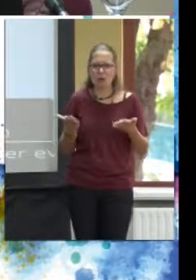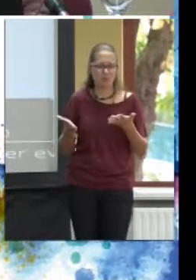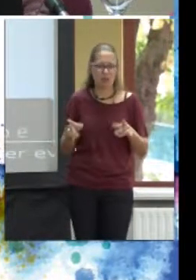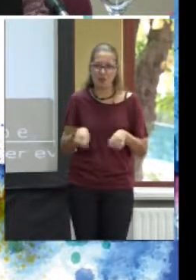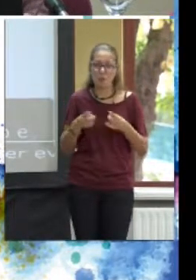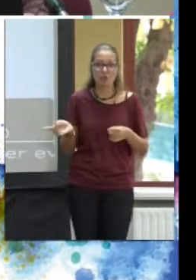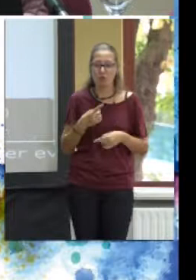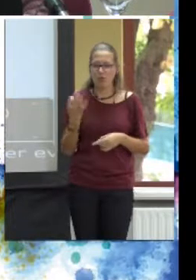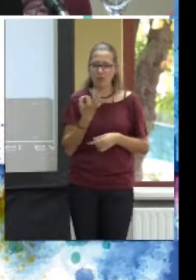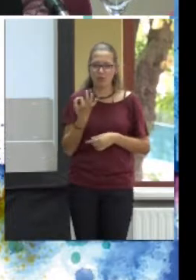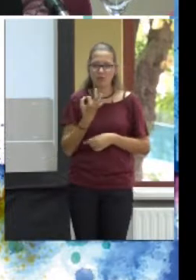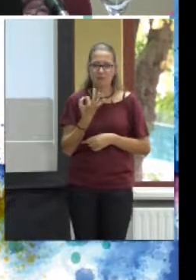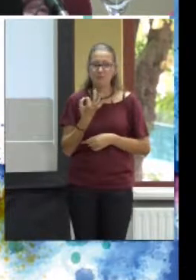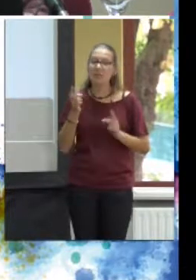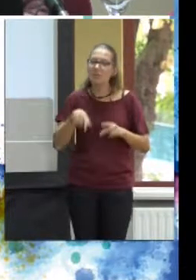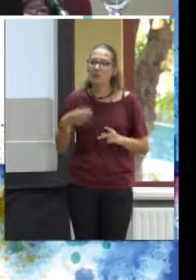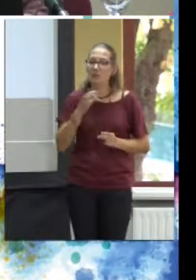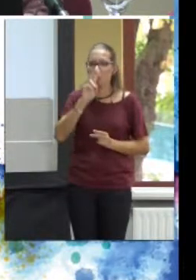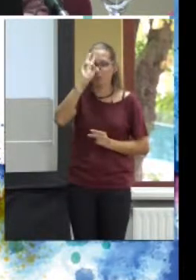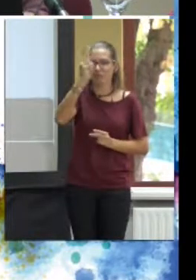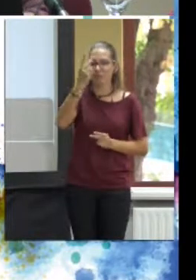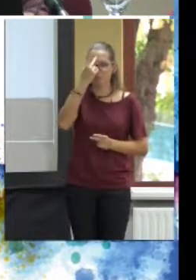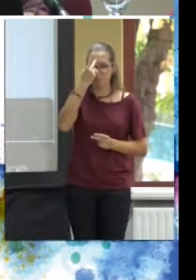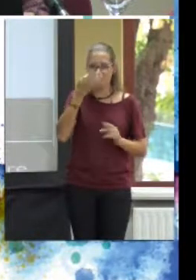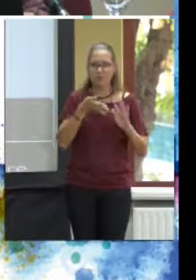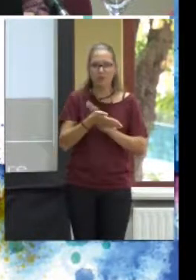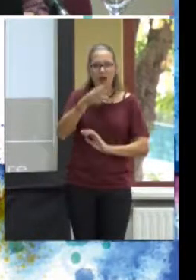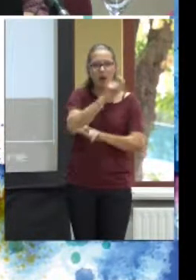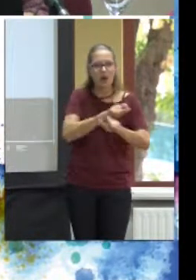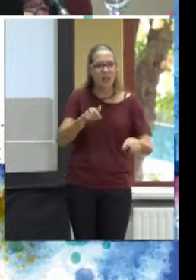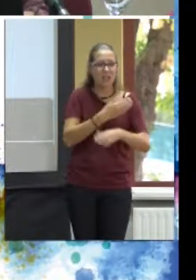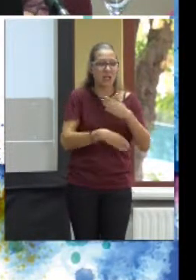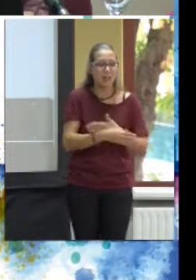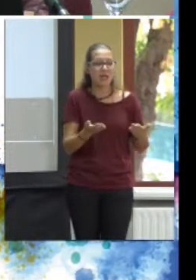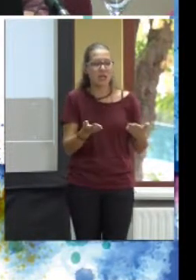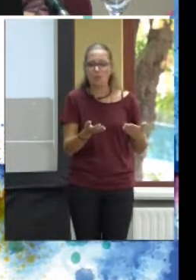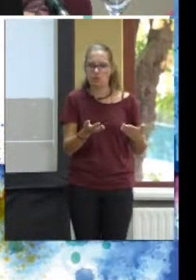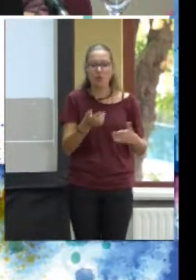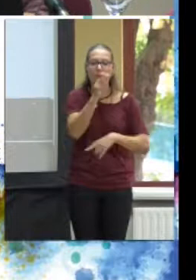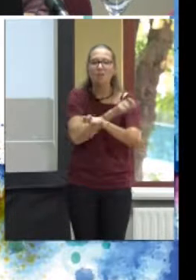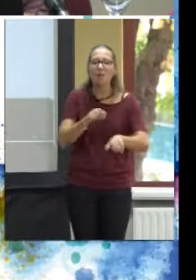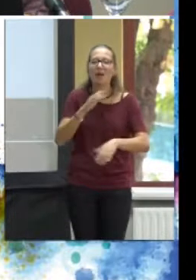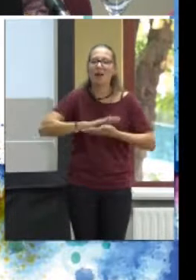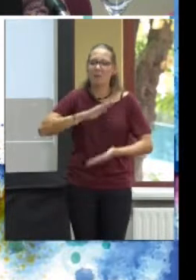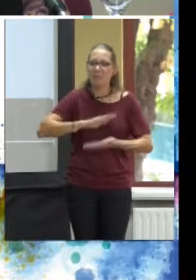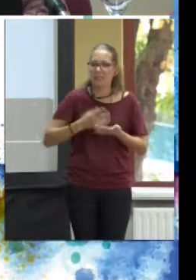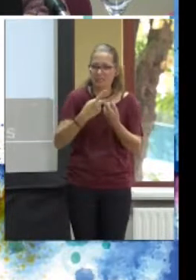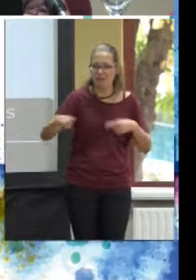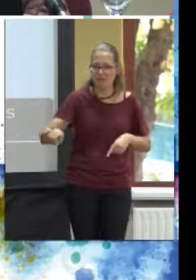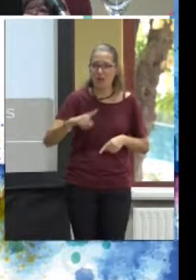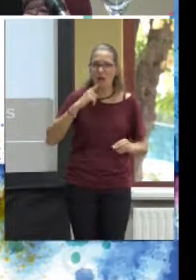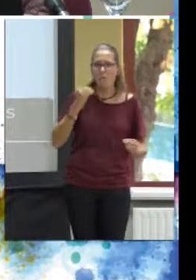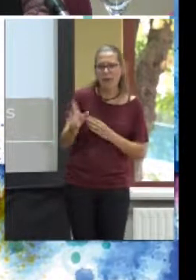in the mindset is thinking about people with different capacities, because people